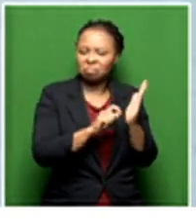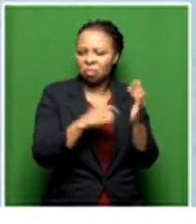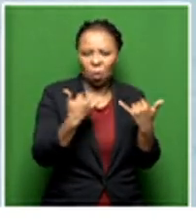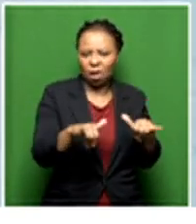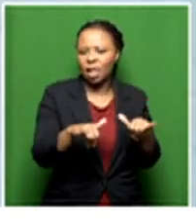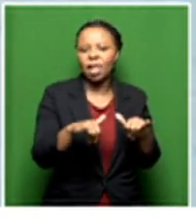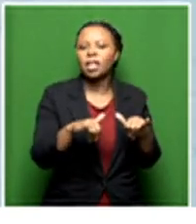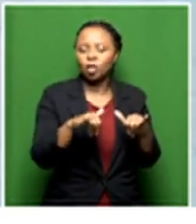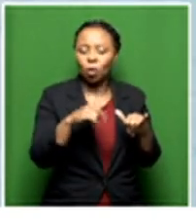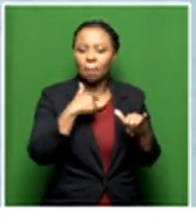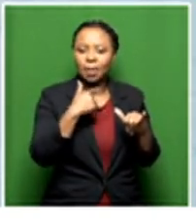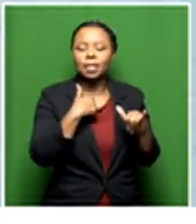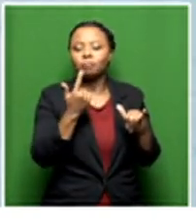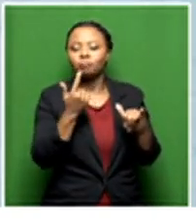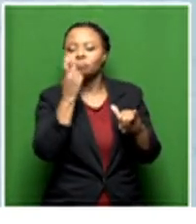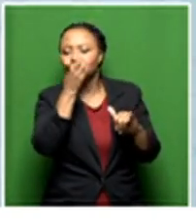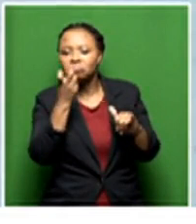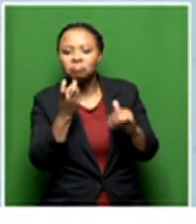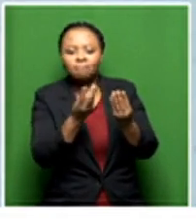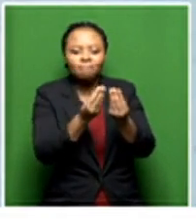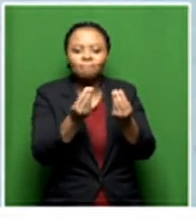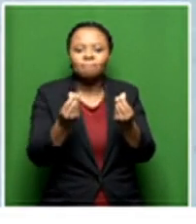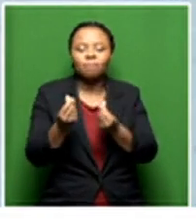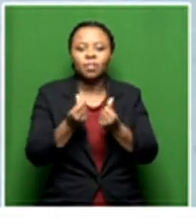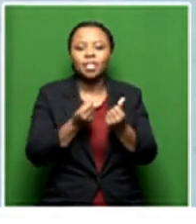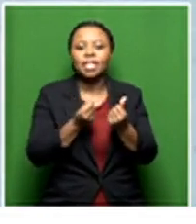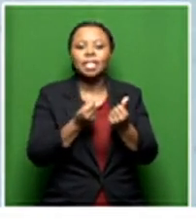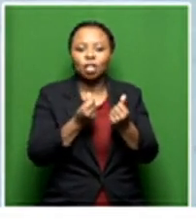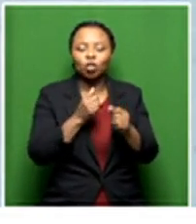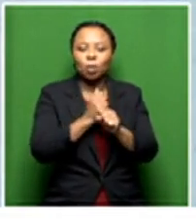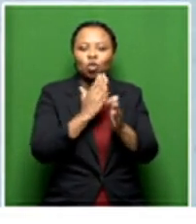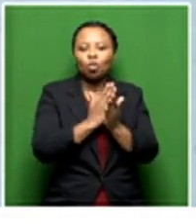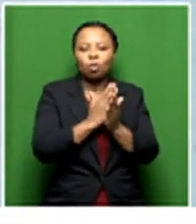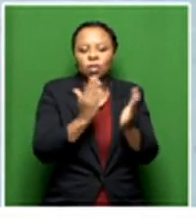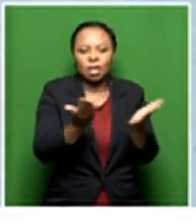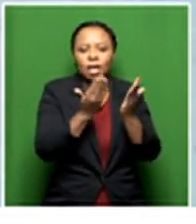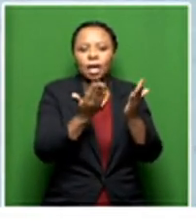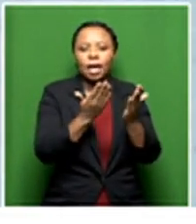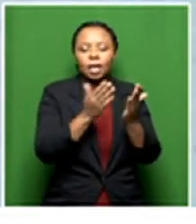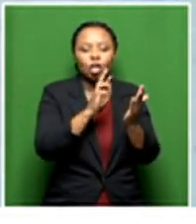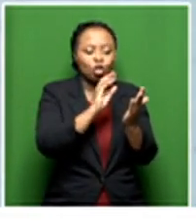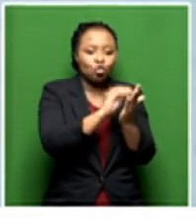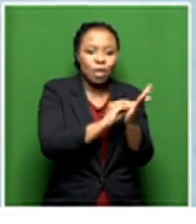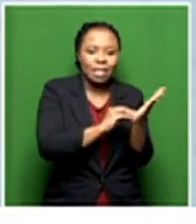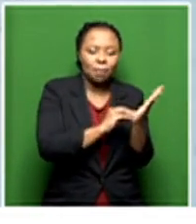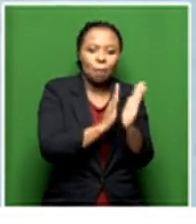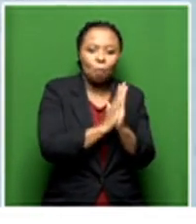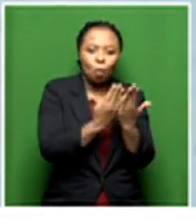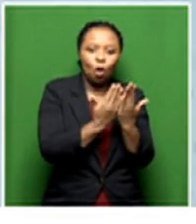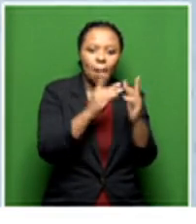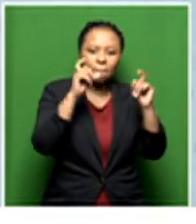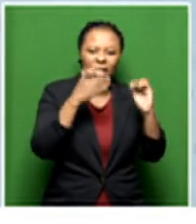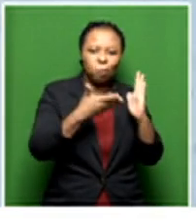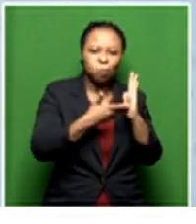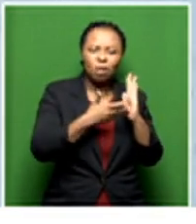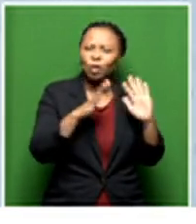looking for material just to enhance my pictures on the recipe book. And then I found that, there